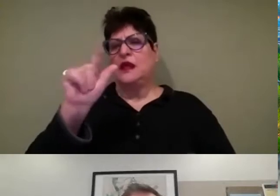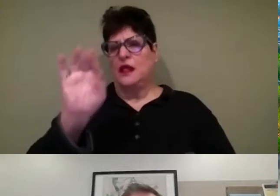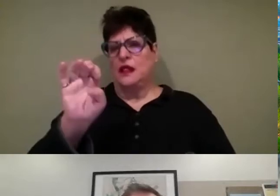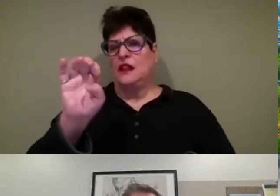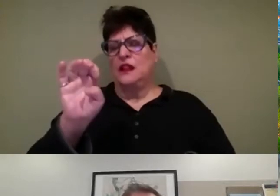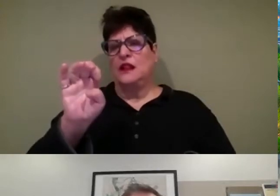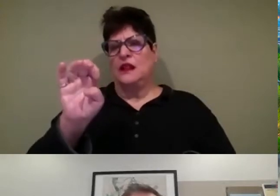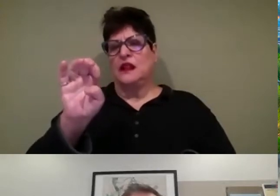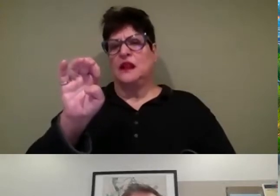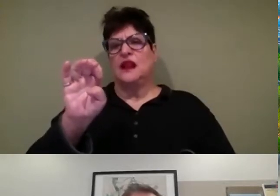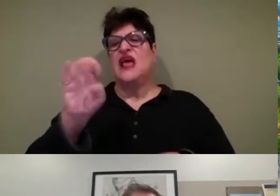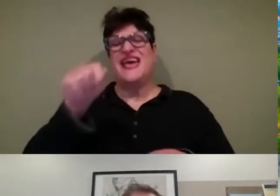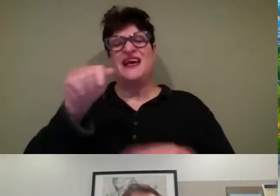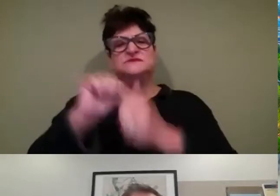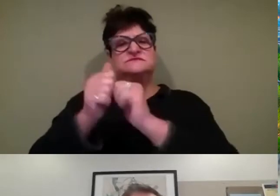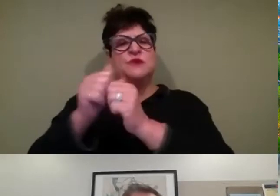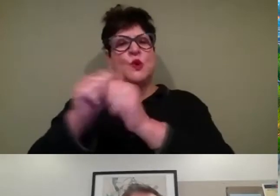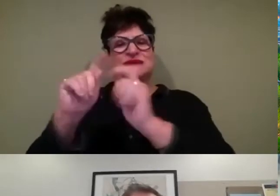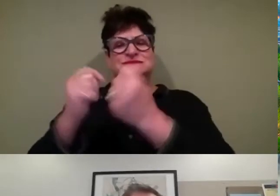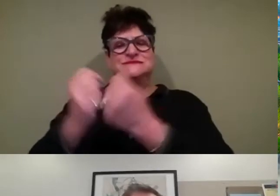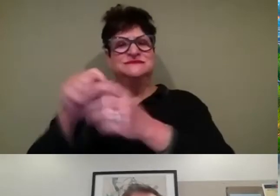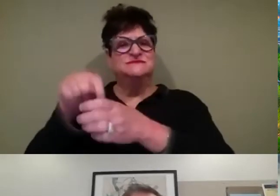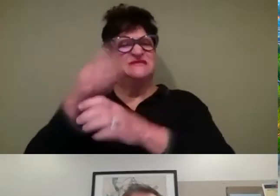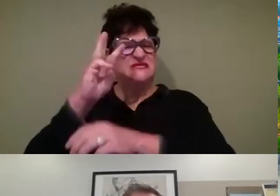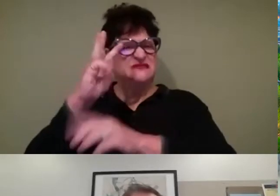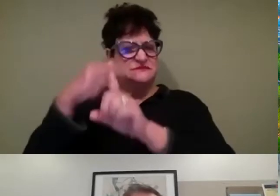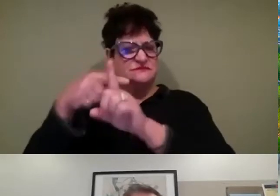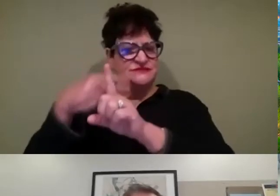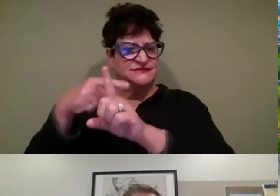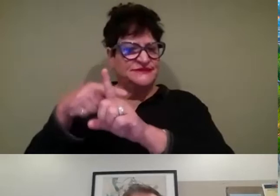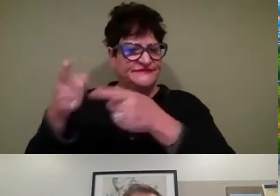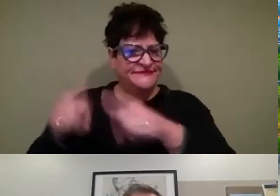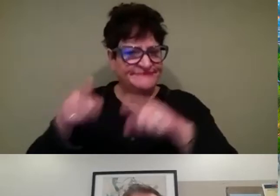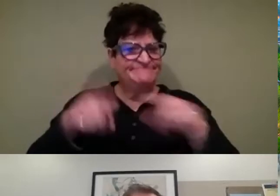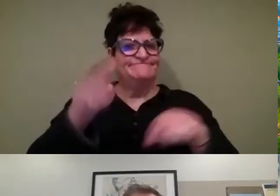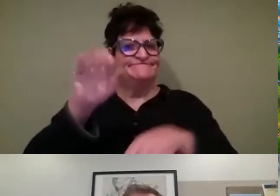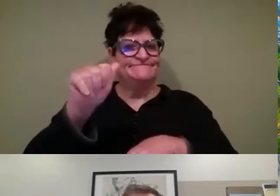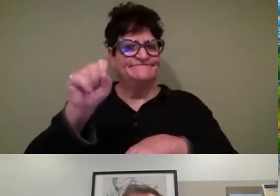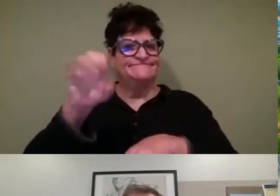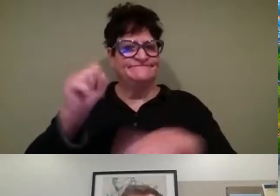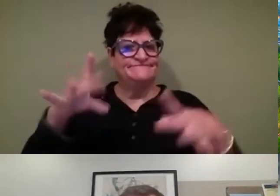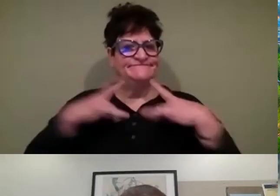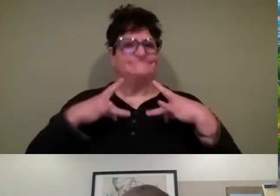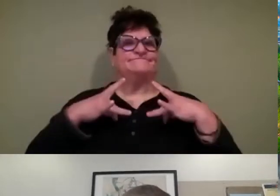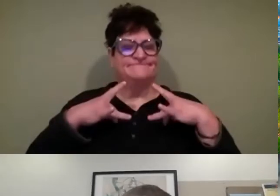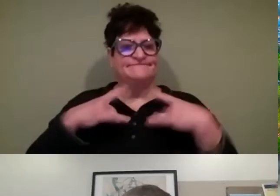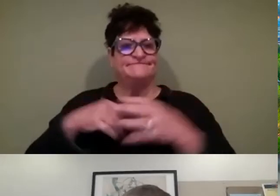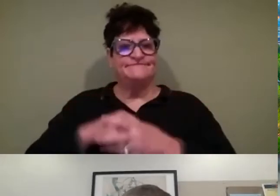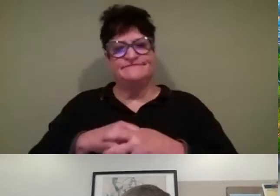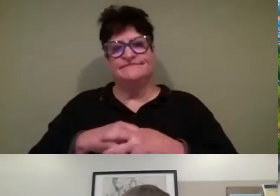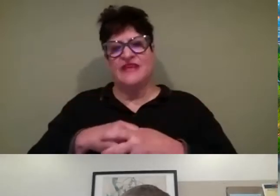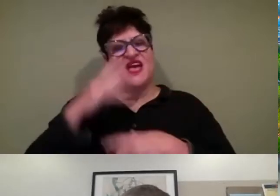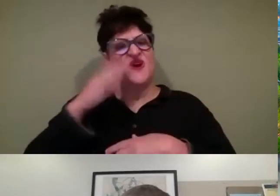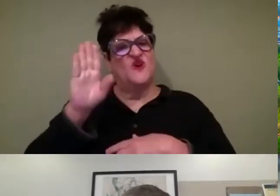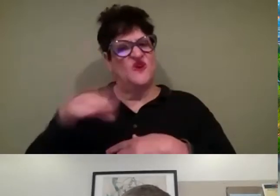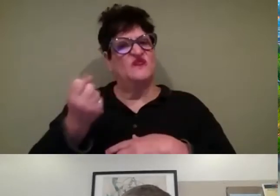a sports team that had, I believe it was 6 positive cases. Got it. Because I know there have been a lot of cases